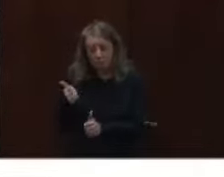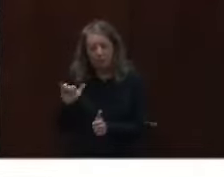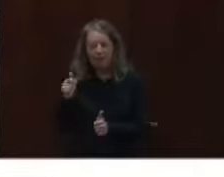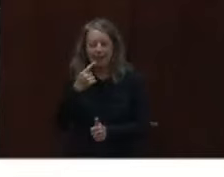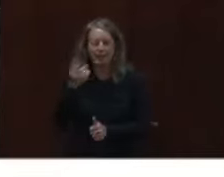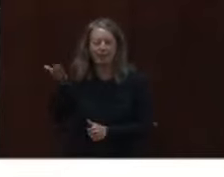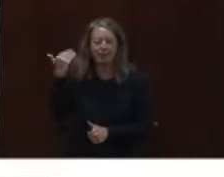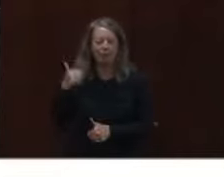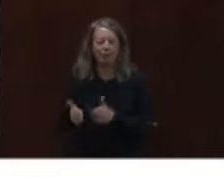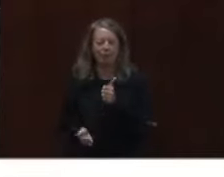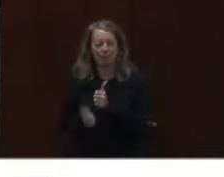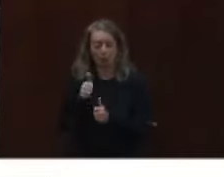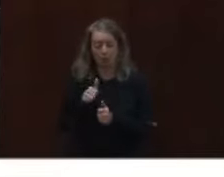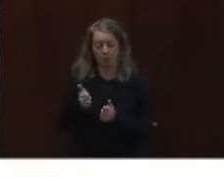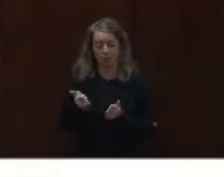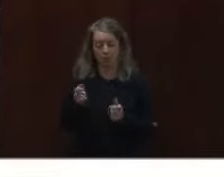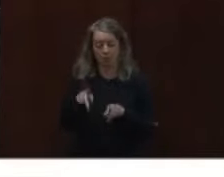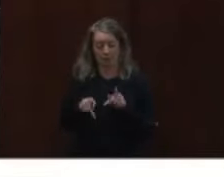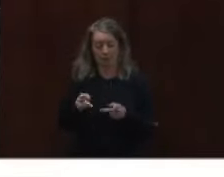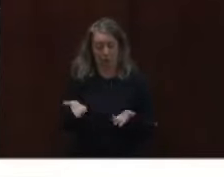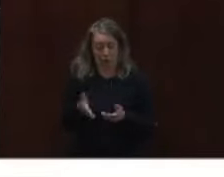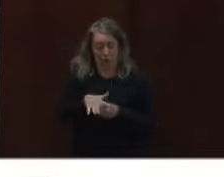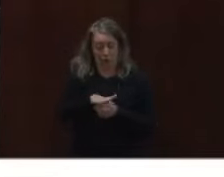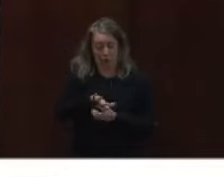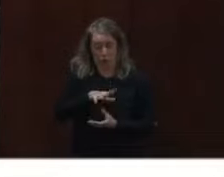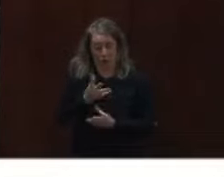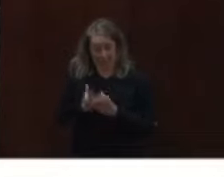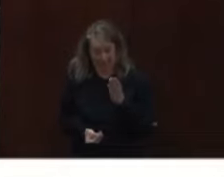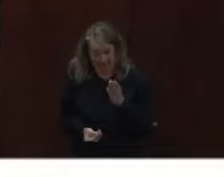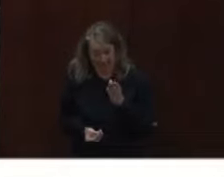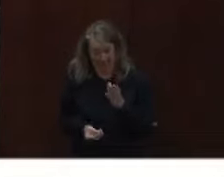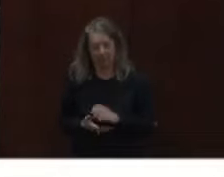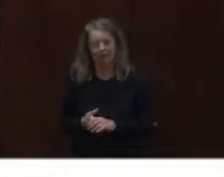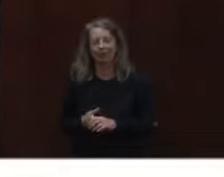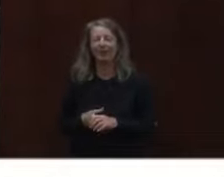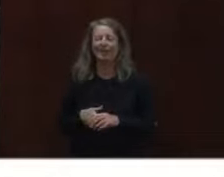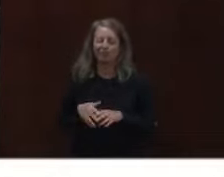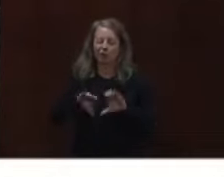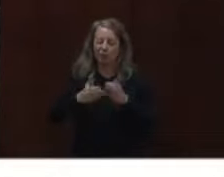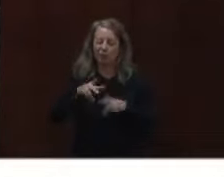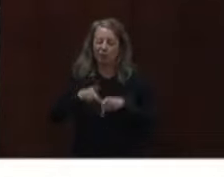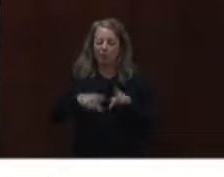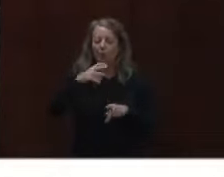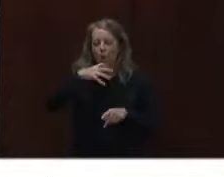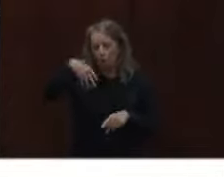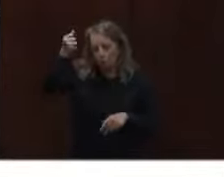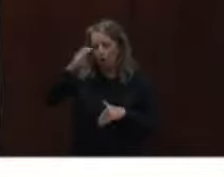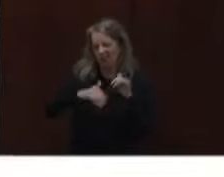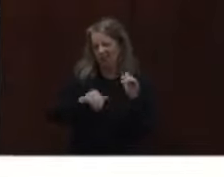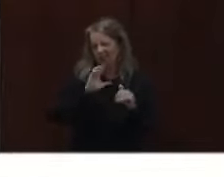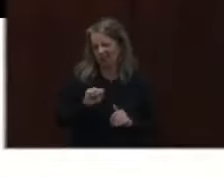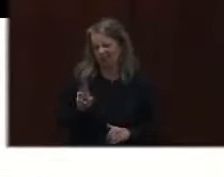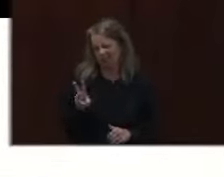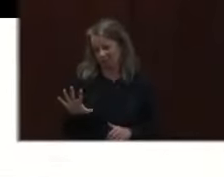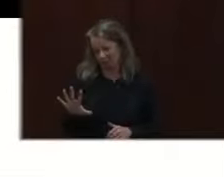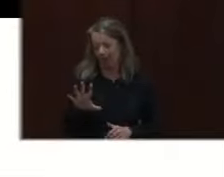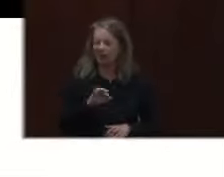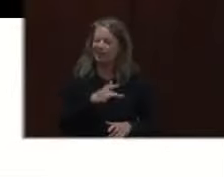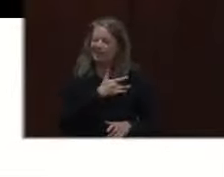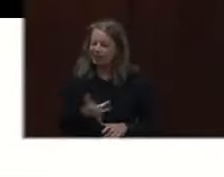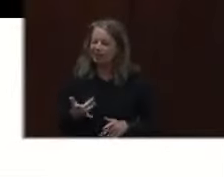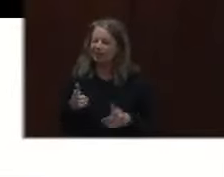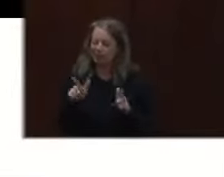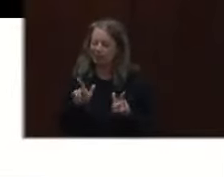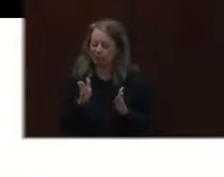the majority of those local deaths are occurring in age groups that are over 65 years and associated with long-term care